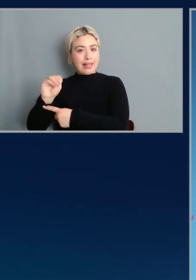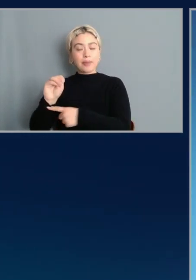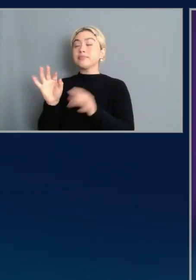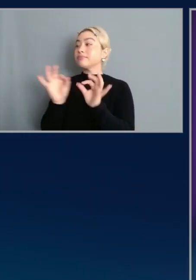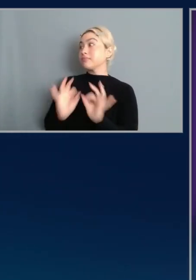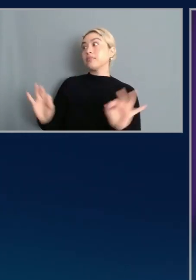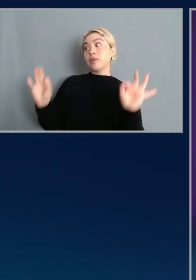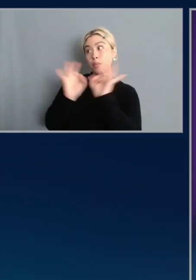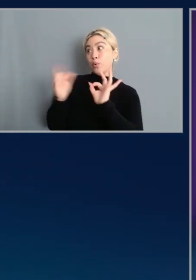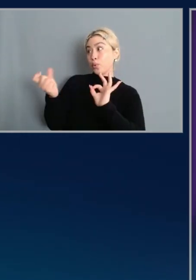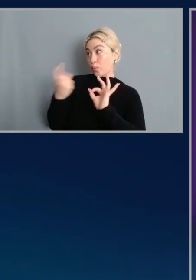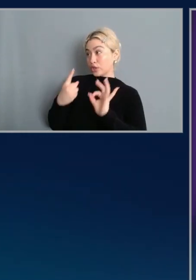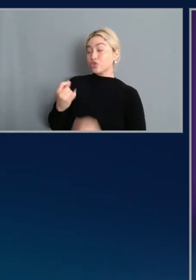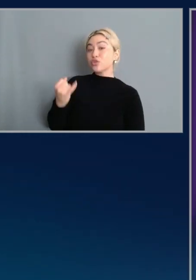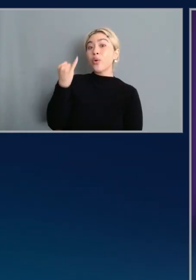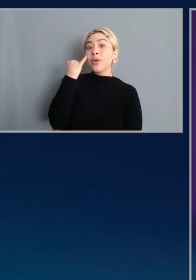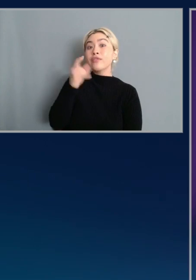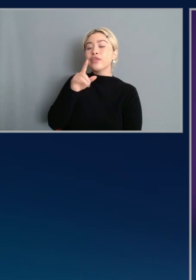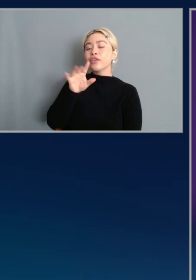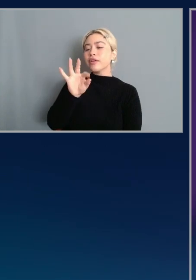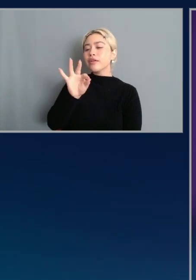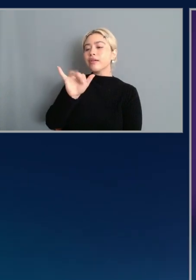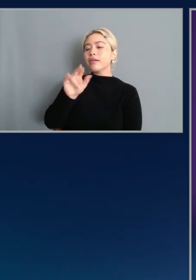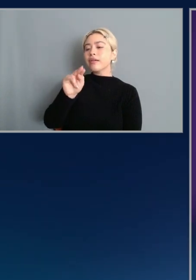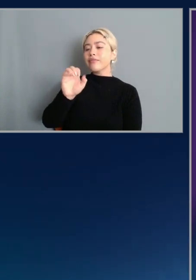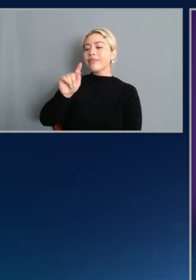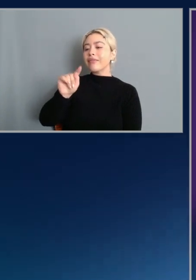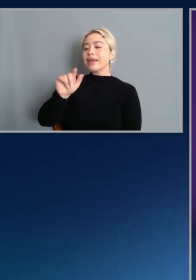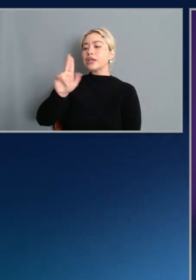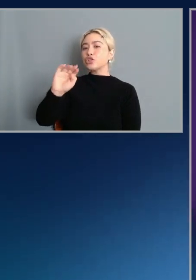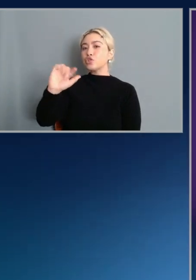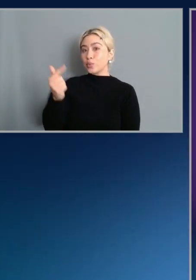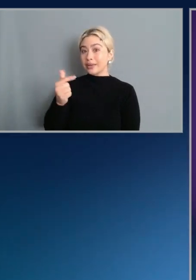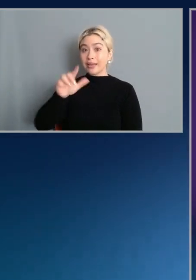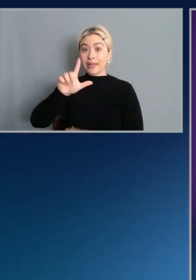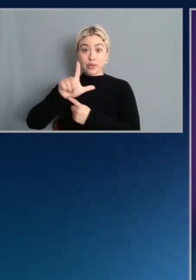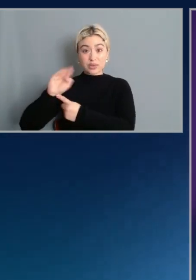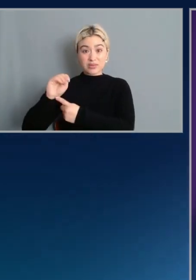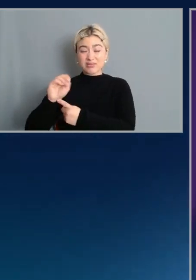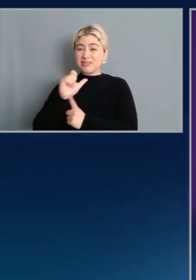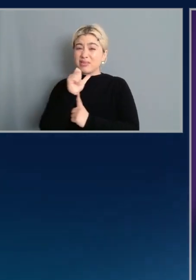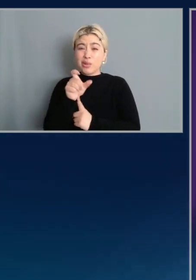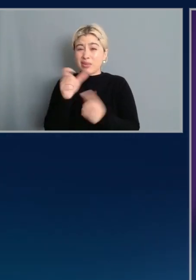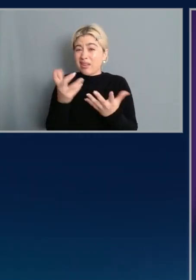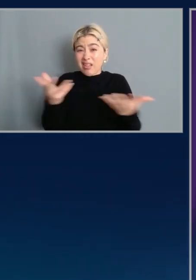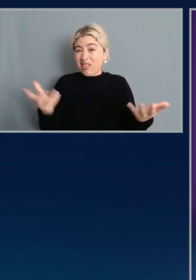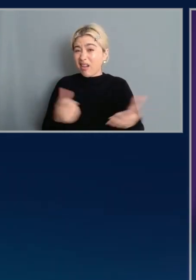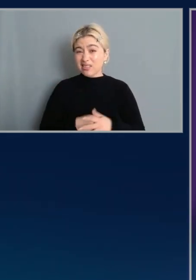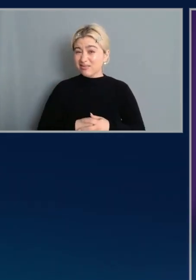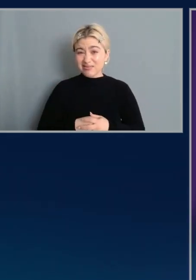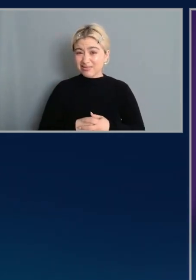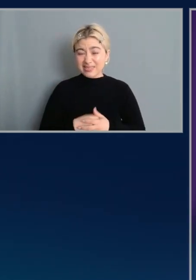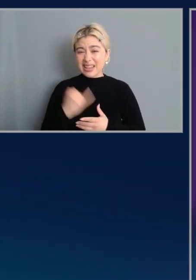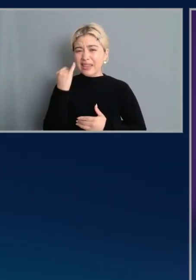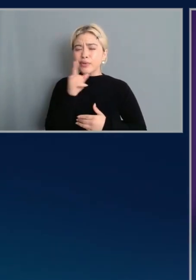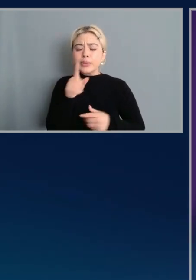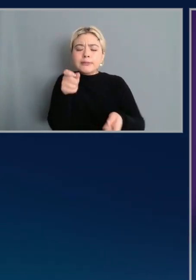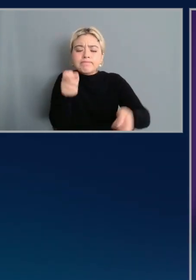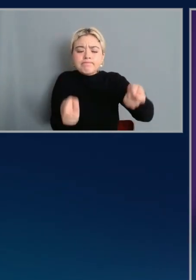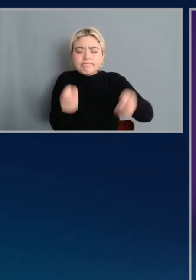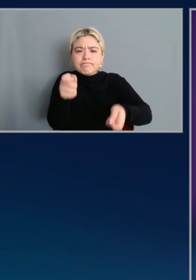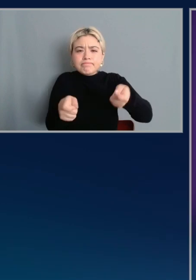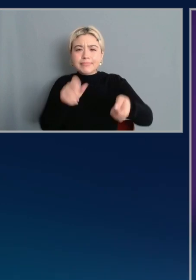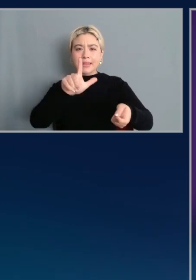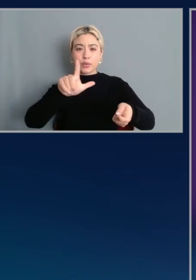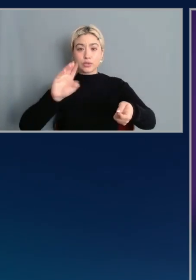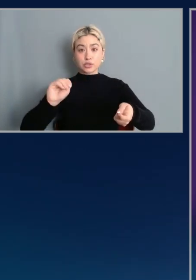So if you are fine-tuning a language model, really you don't need very much, actually. If you're fine-tuning a language model, you